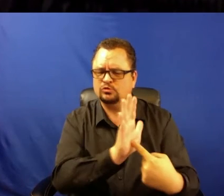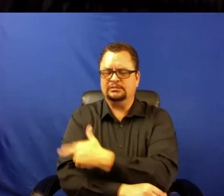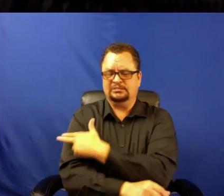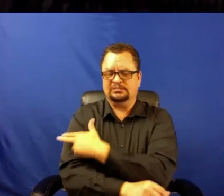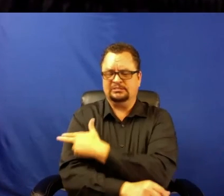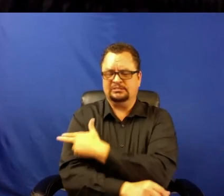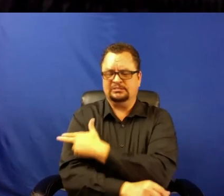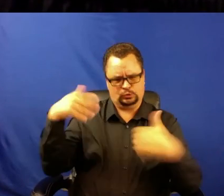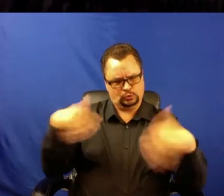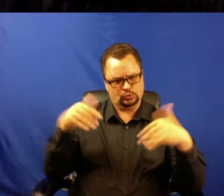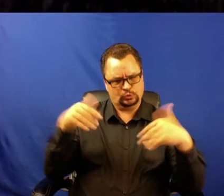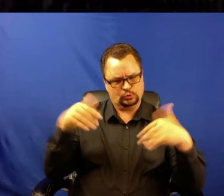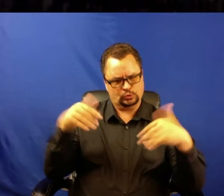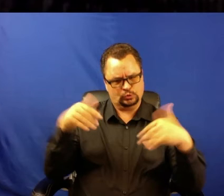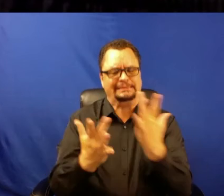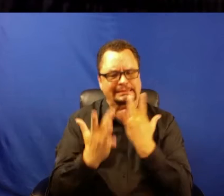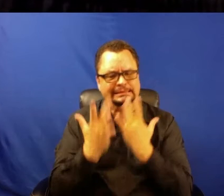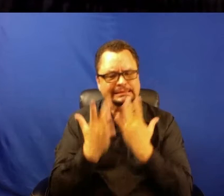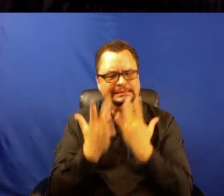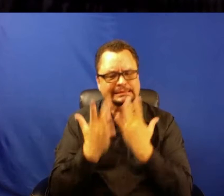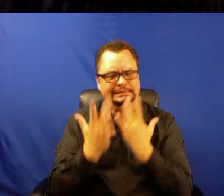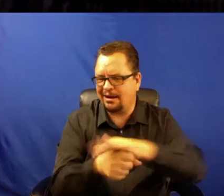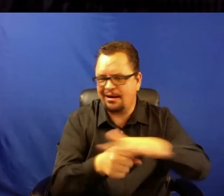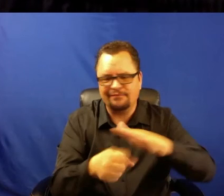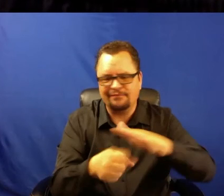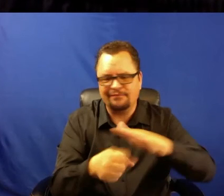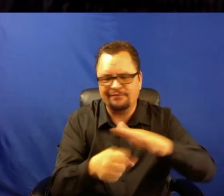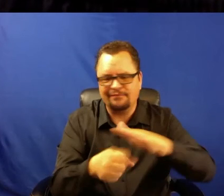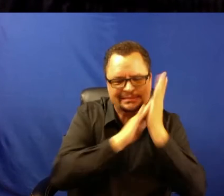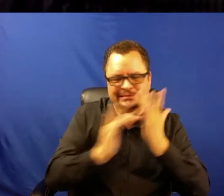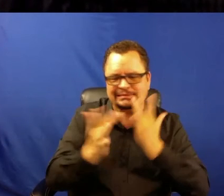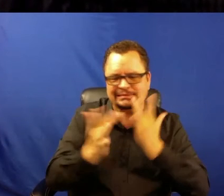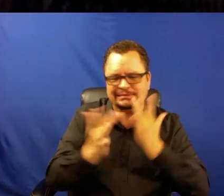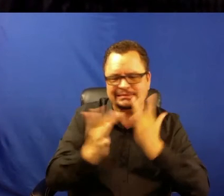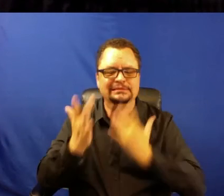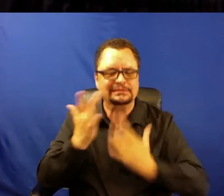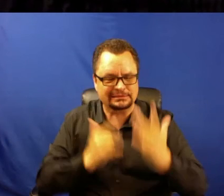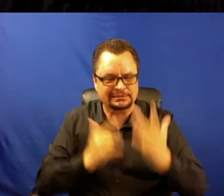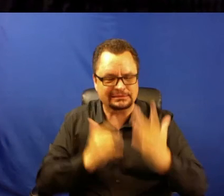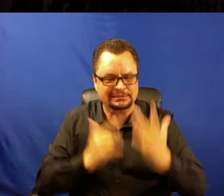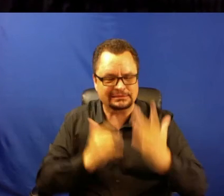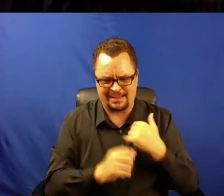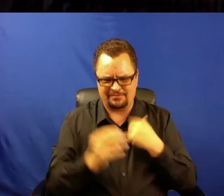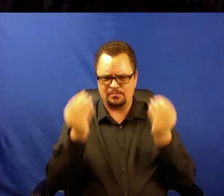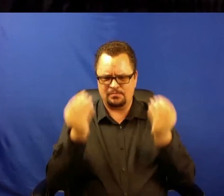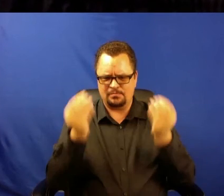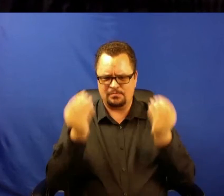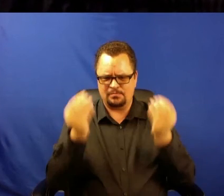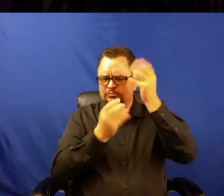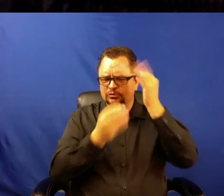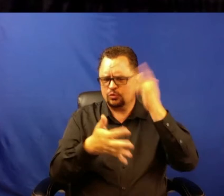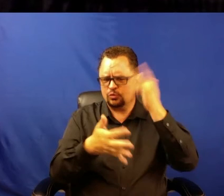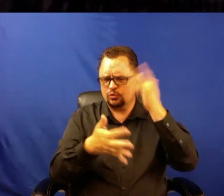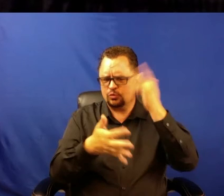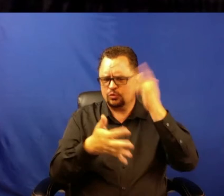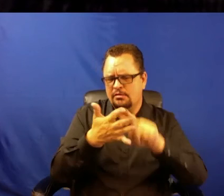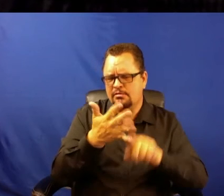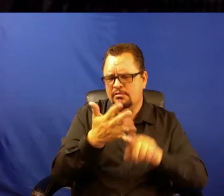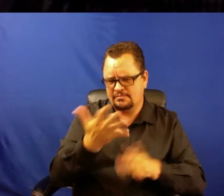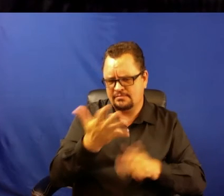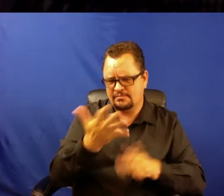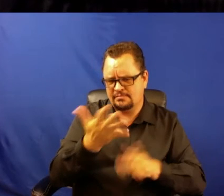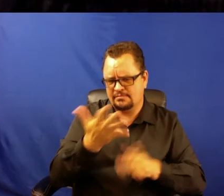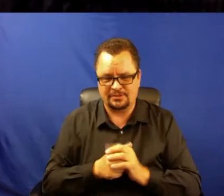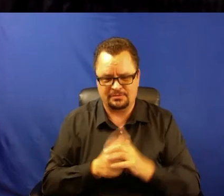is being presented. And I want to say that because it's so important that our agency provides